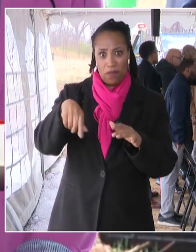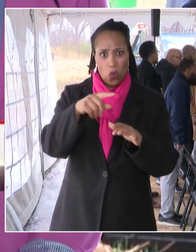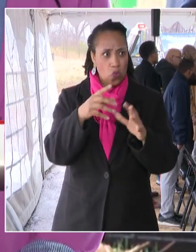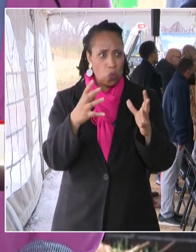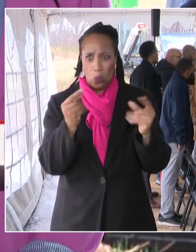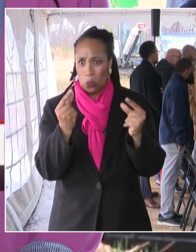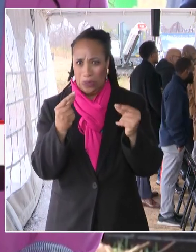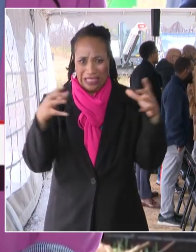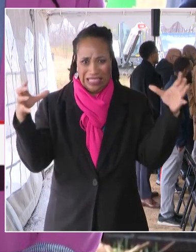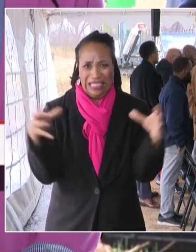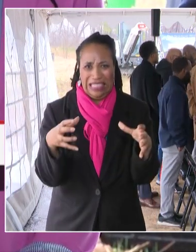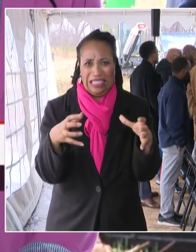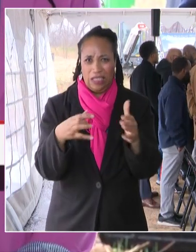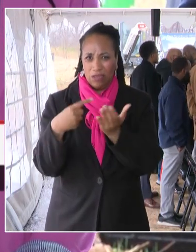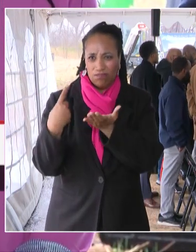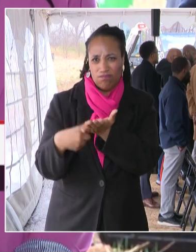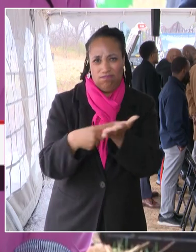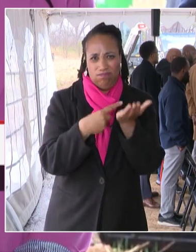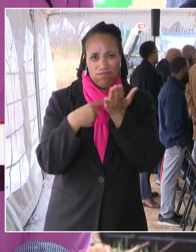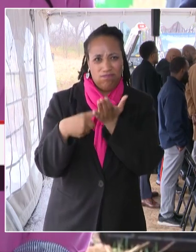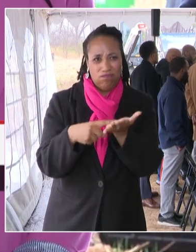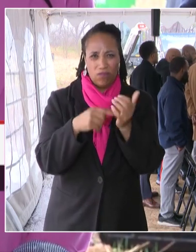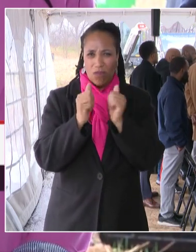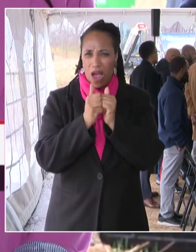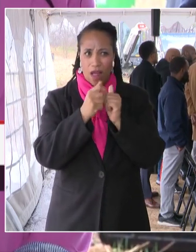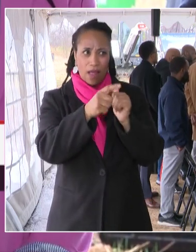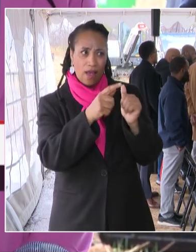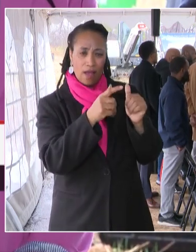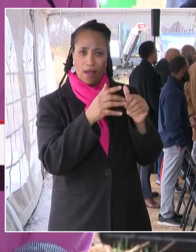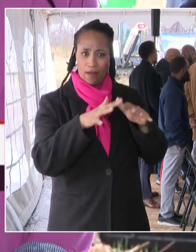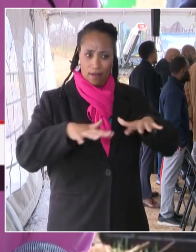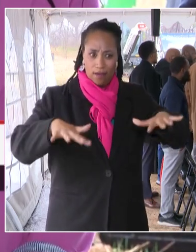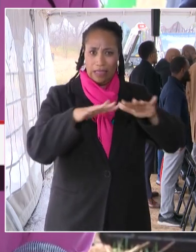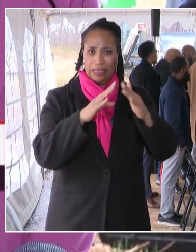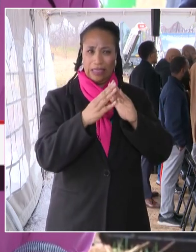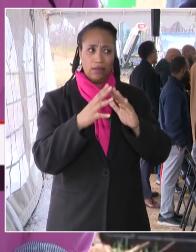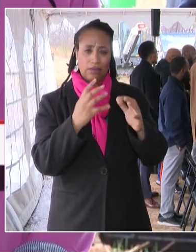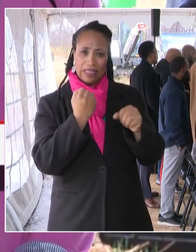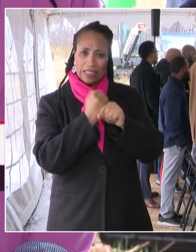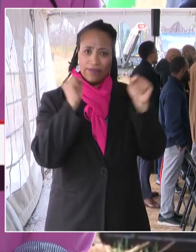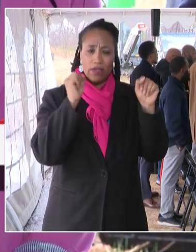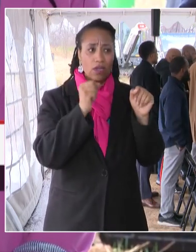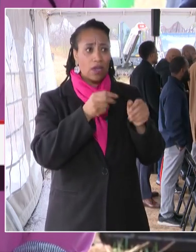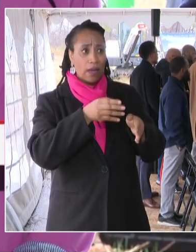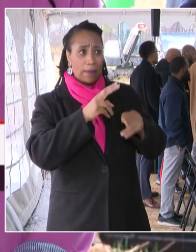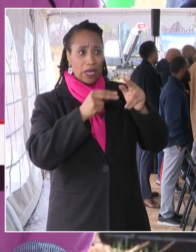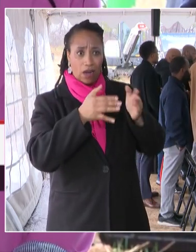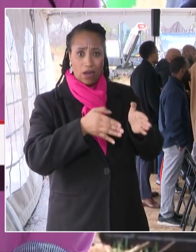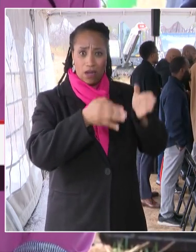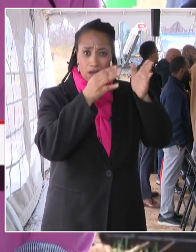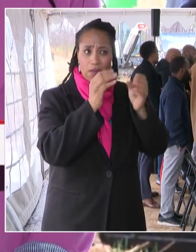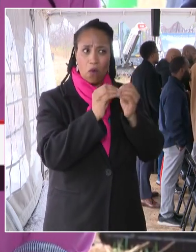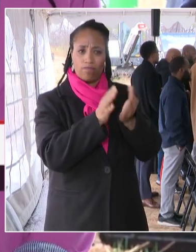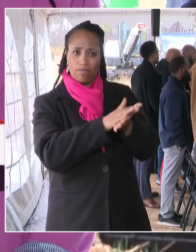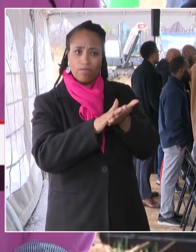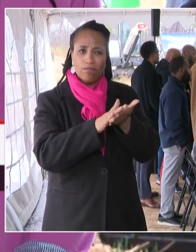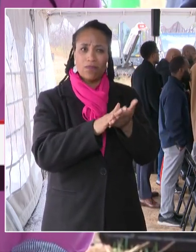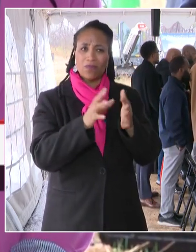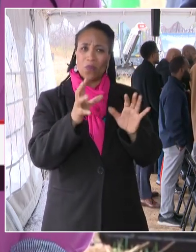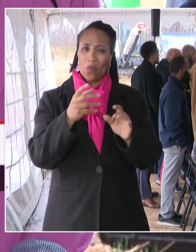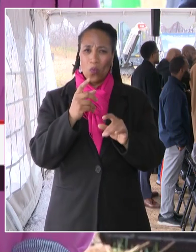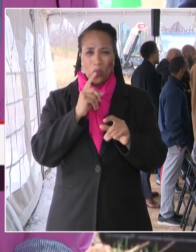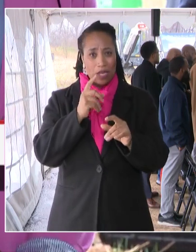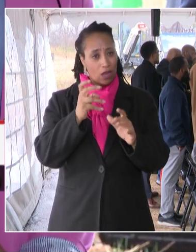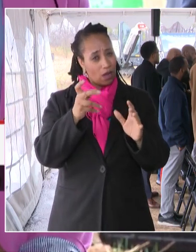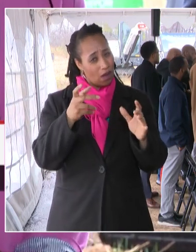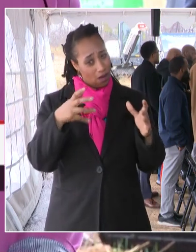it safe, and there was a lot of kind of bureaucratic red tape that we needed to get through in order to do